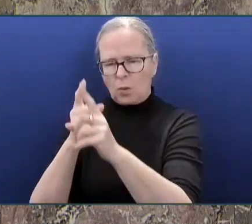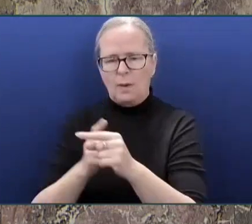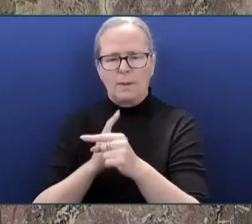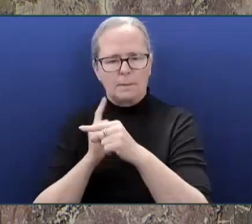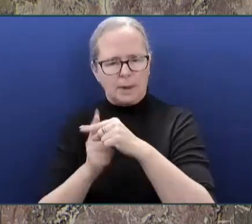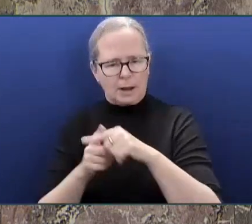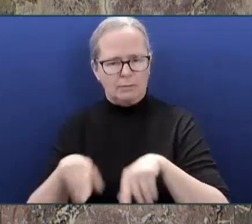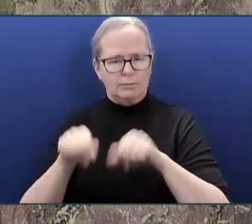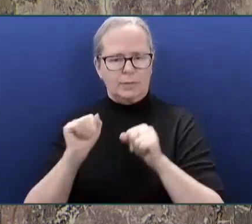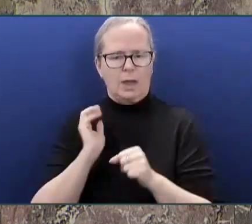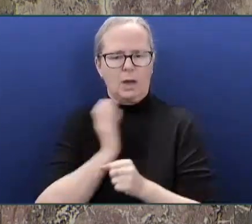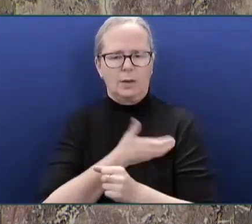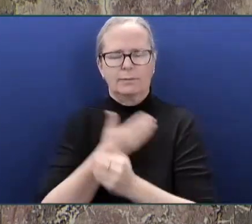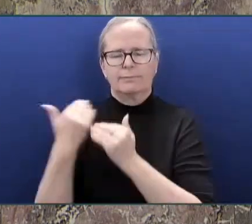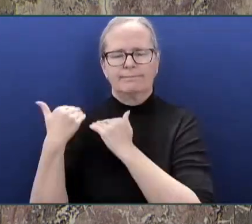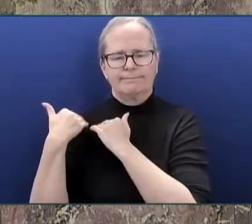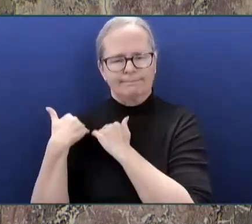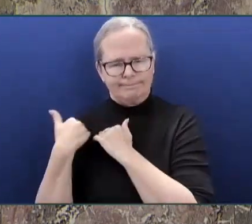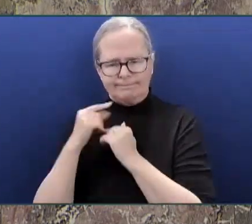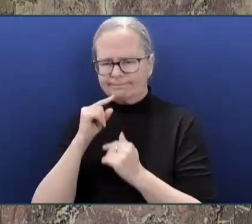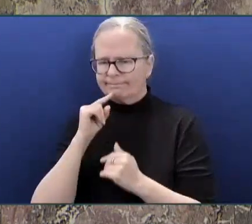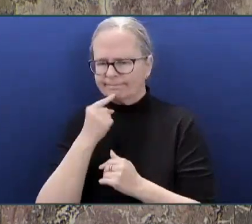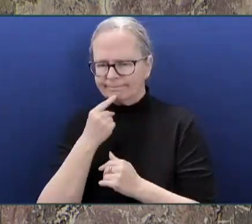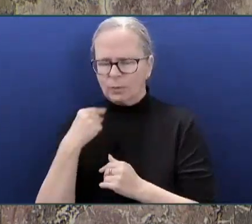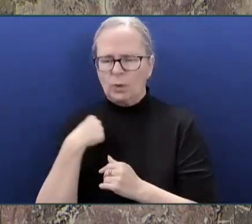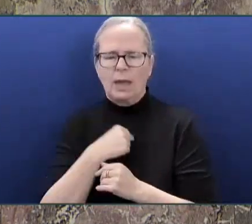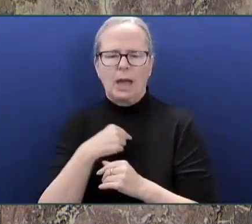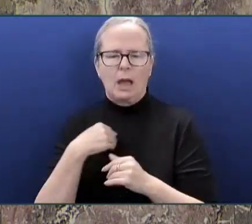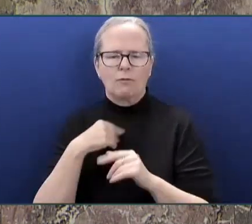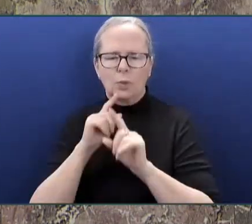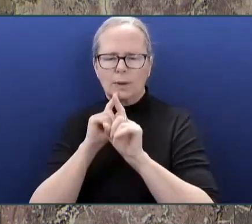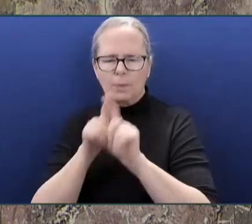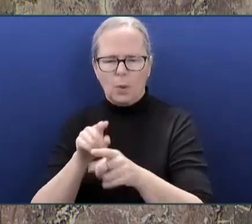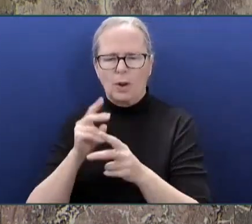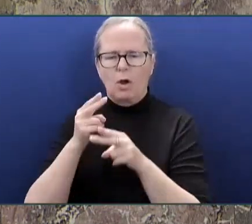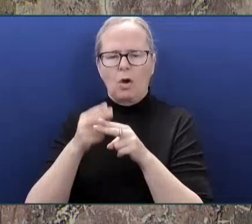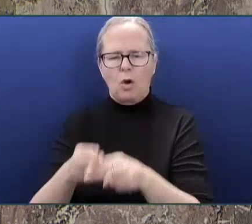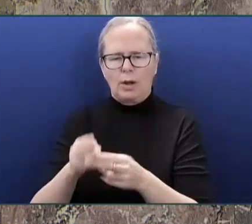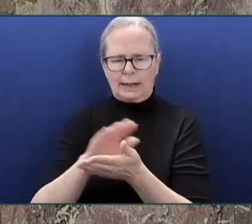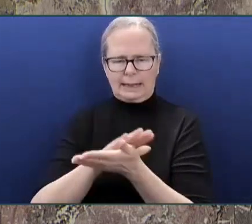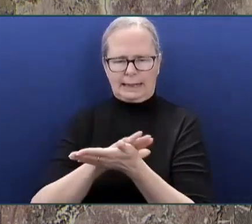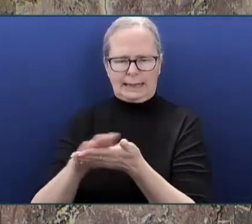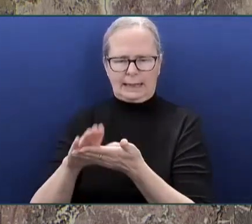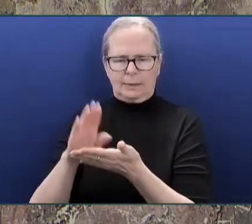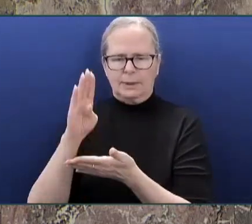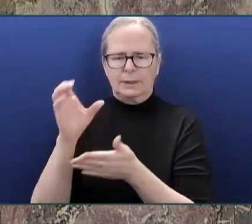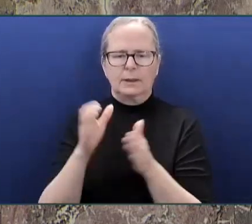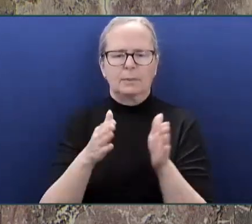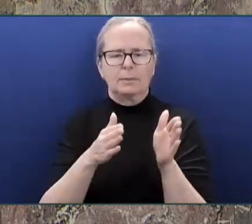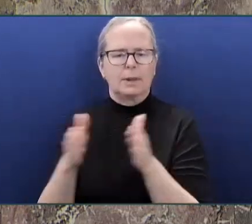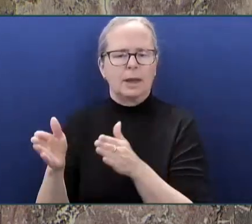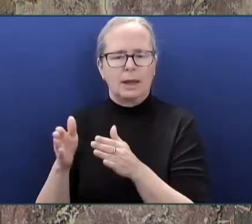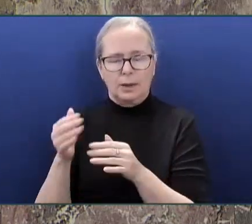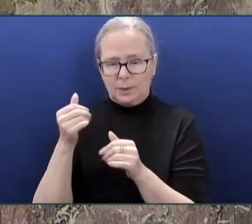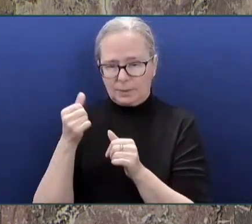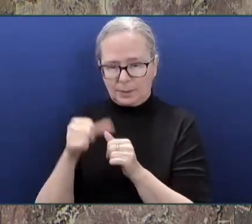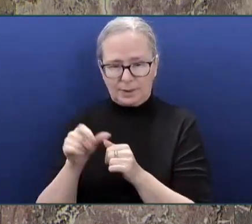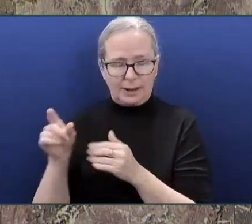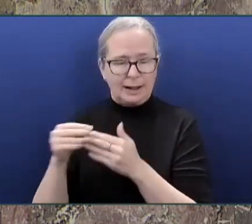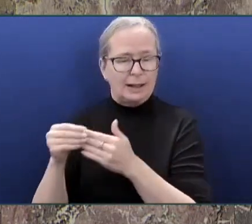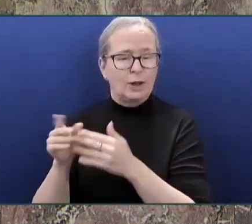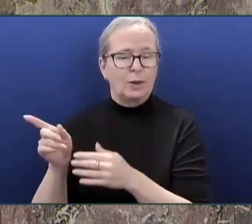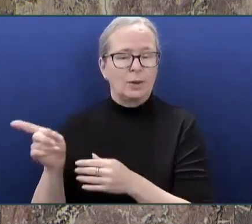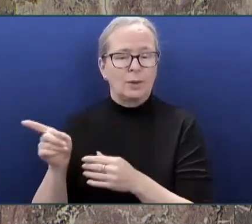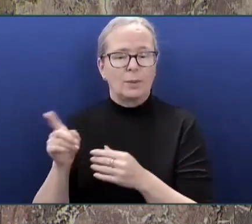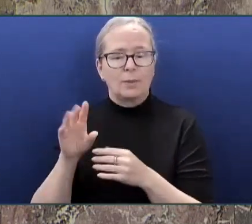BC plan, which the leader of the third party was privy to the development of when there